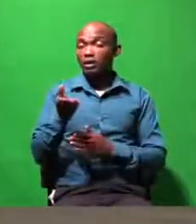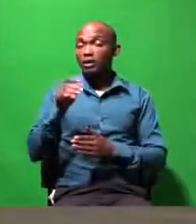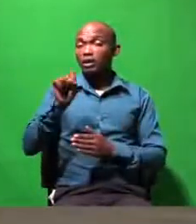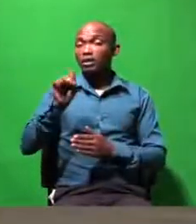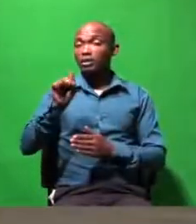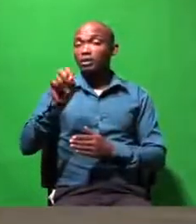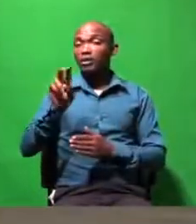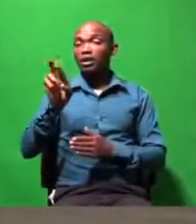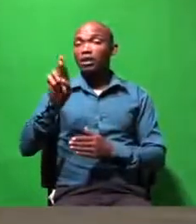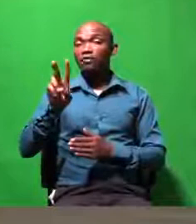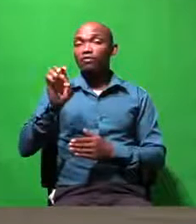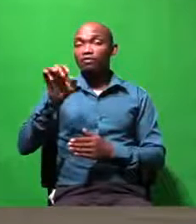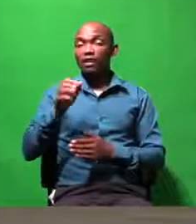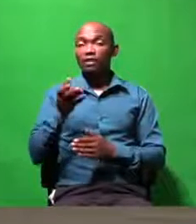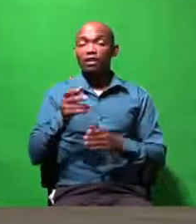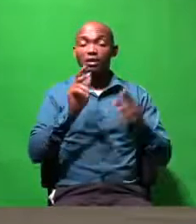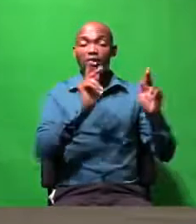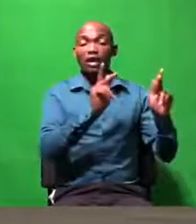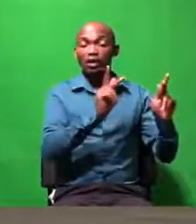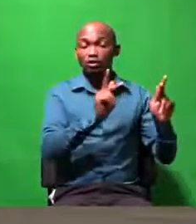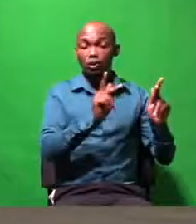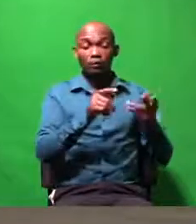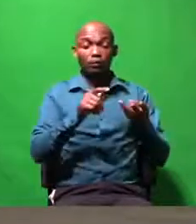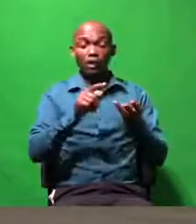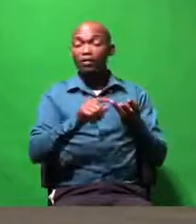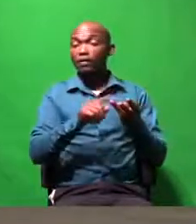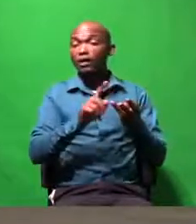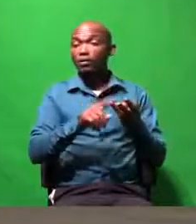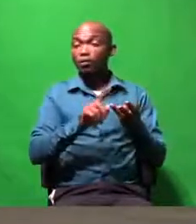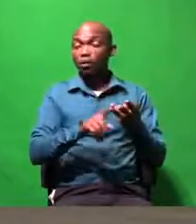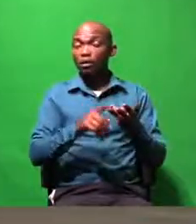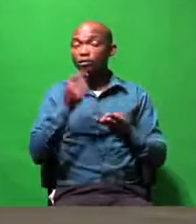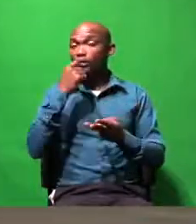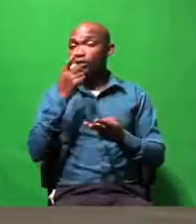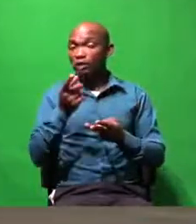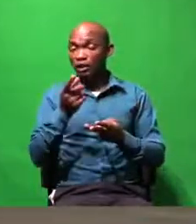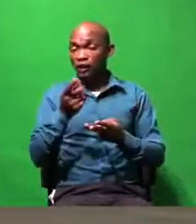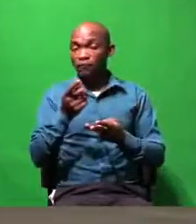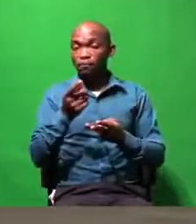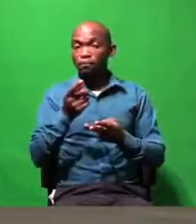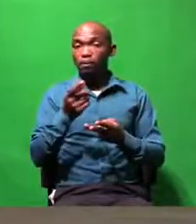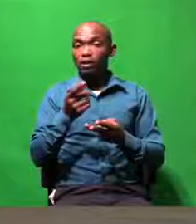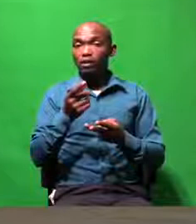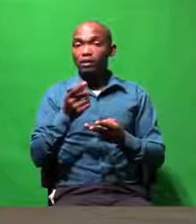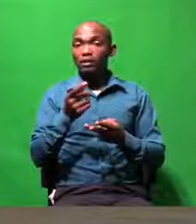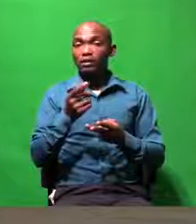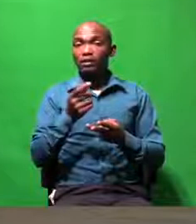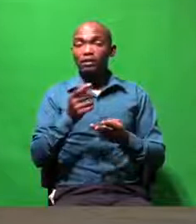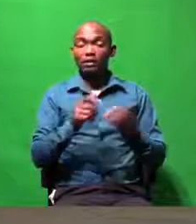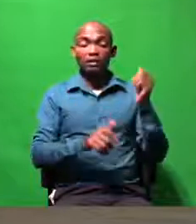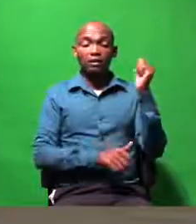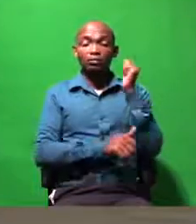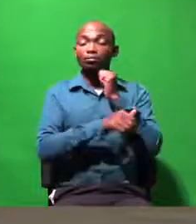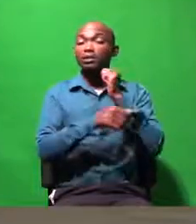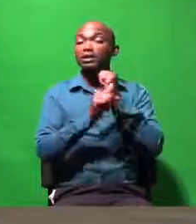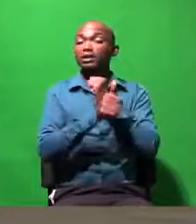a second is actual survey, and thirdly we can say is a